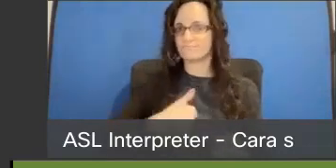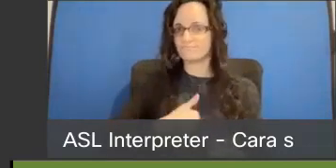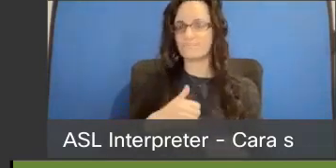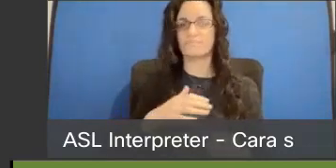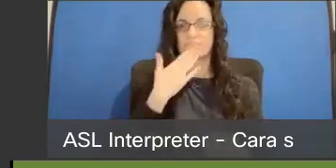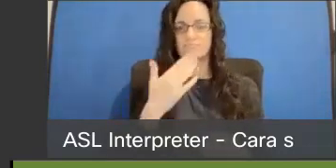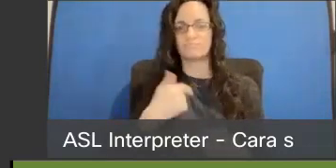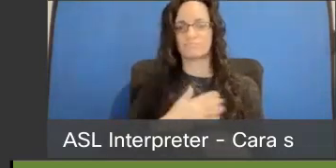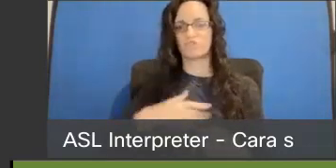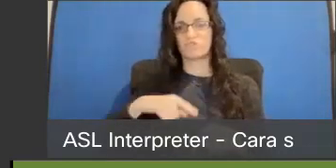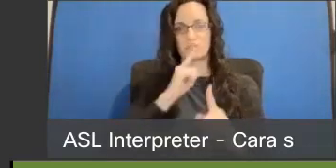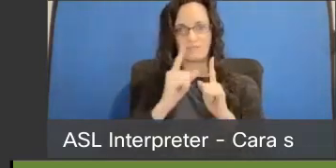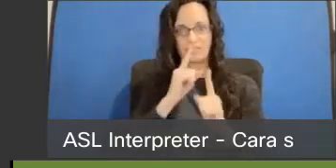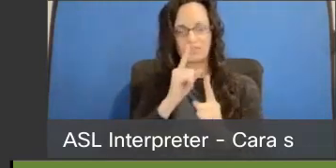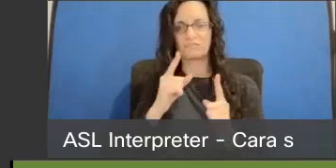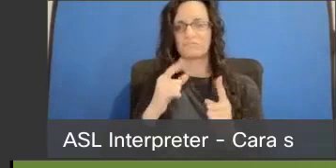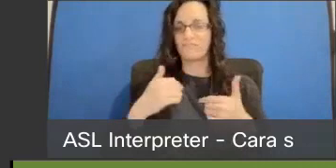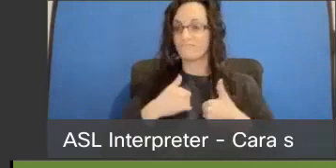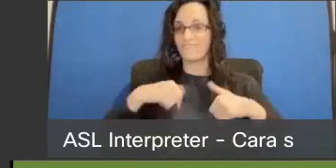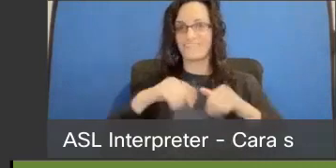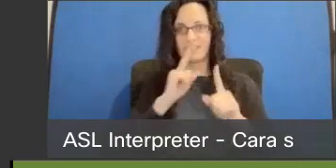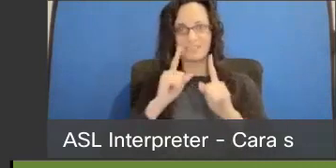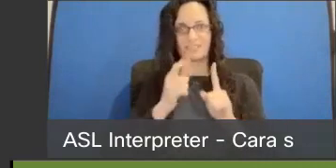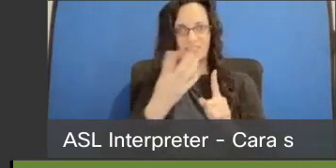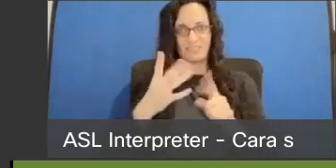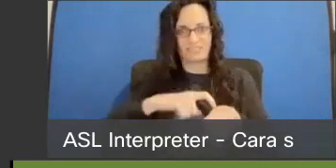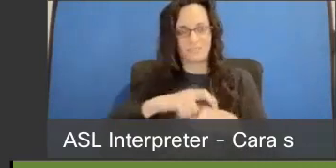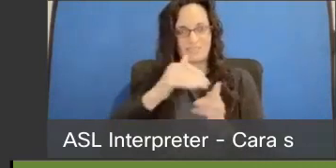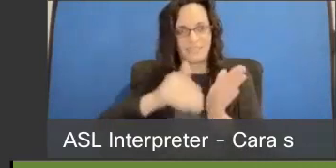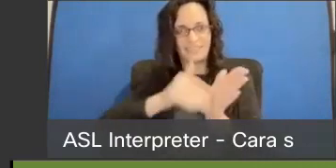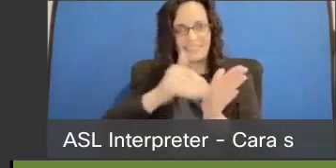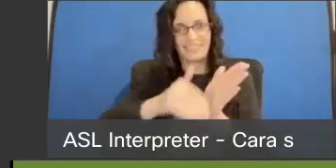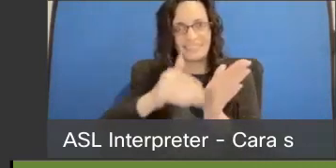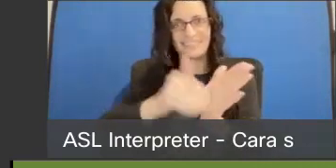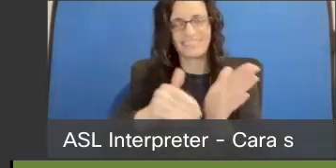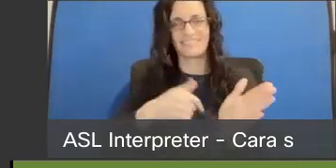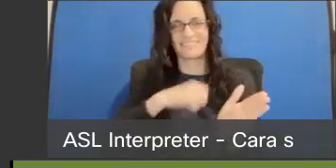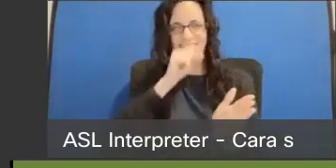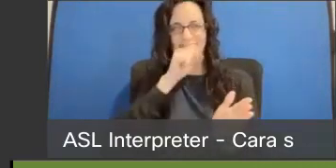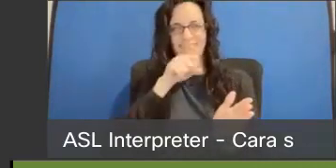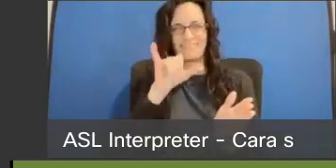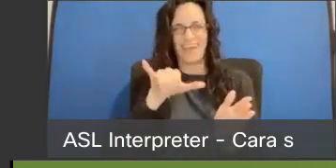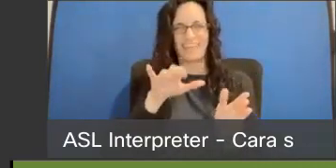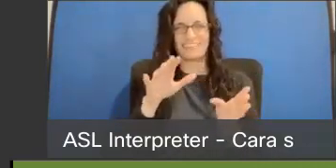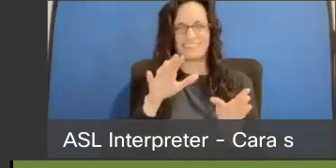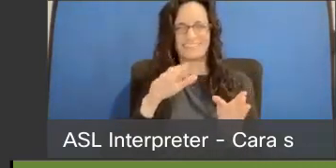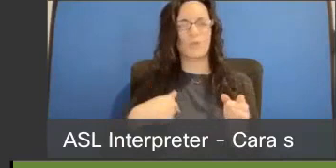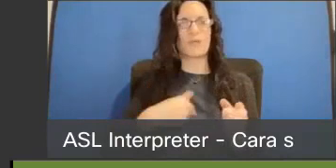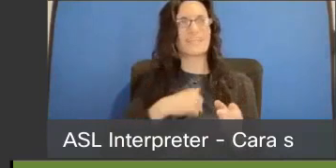any number of times with people, and I do, I love the analogy there. We don't describe ourselves as having whiteness,